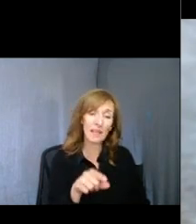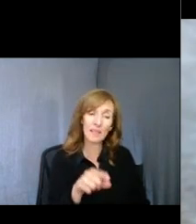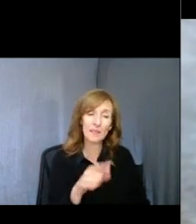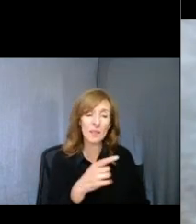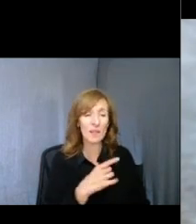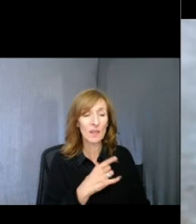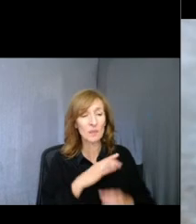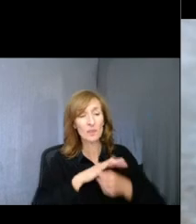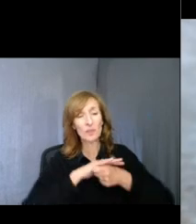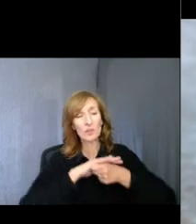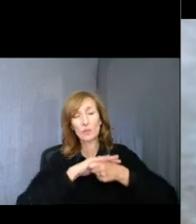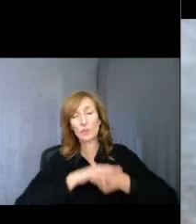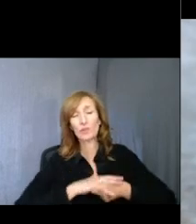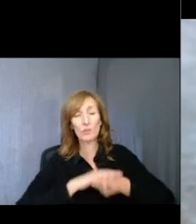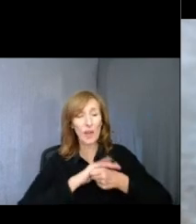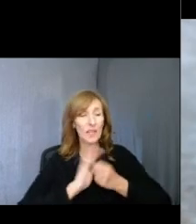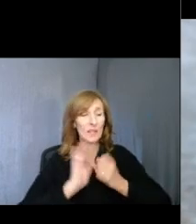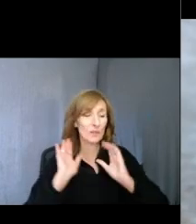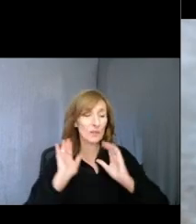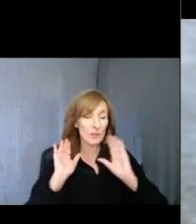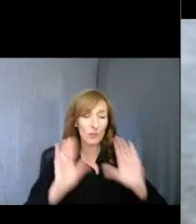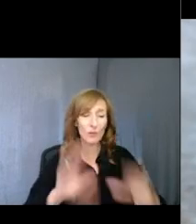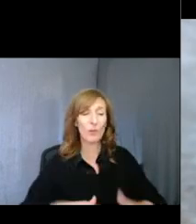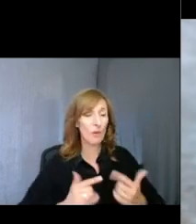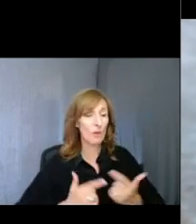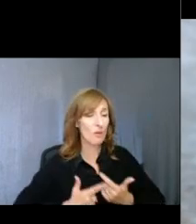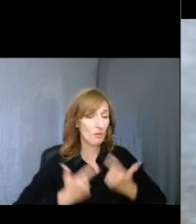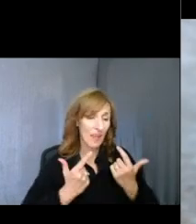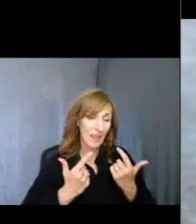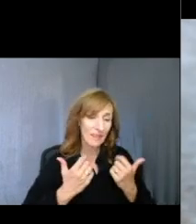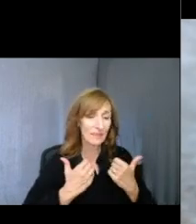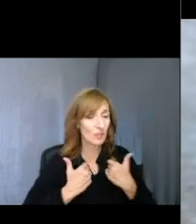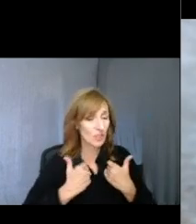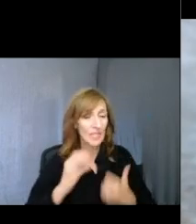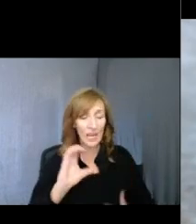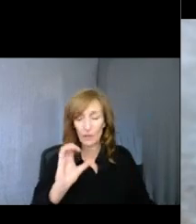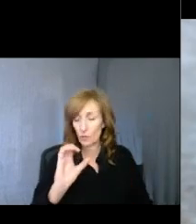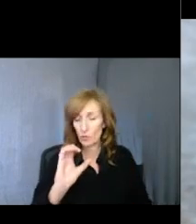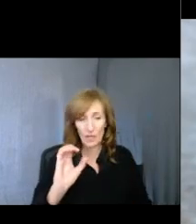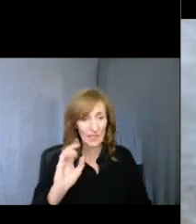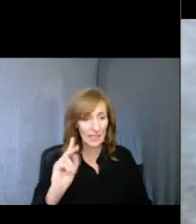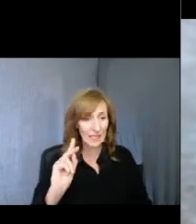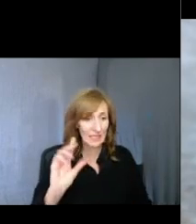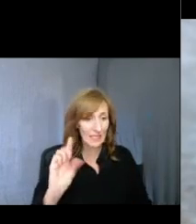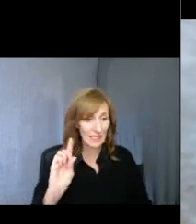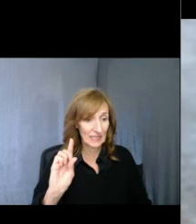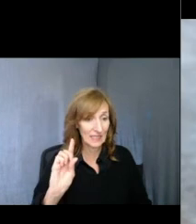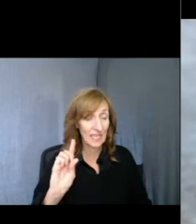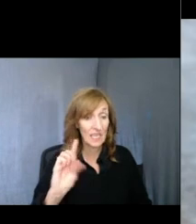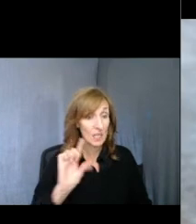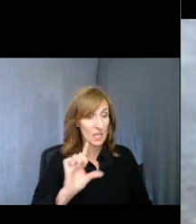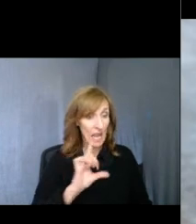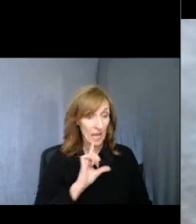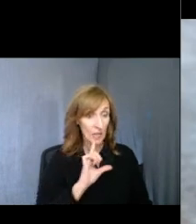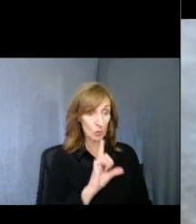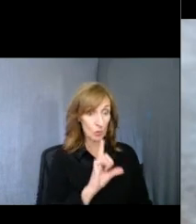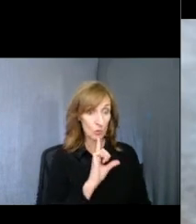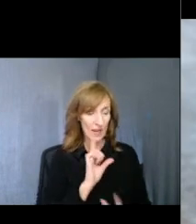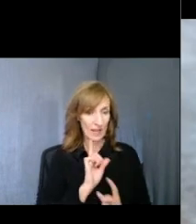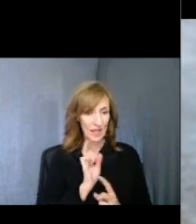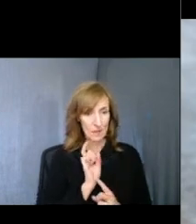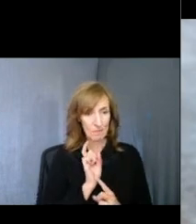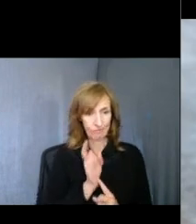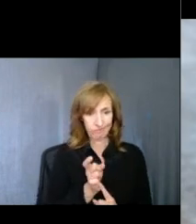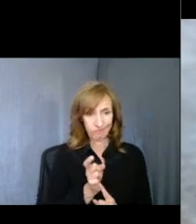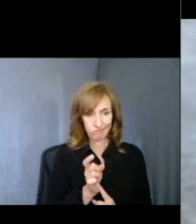am I going to do this? And she was one of the patients that we discovered that would be really good for the gabapentin. And it hugely changed